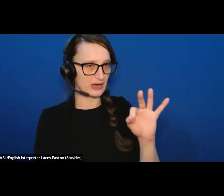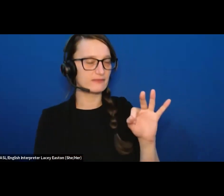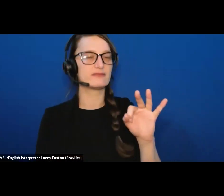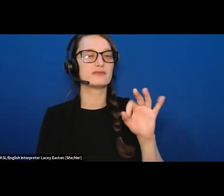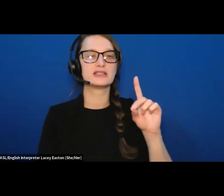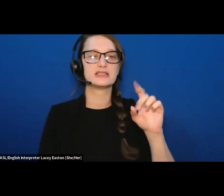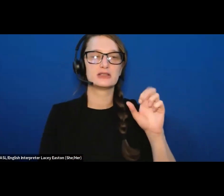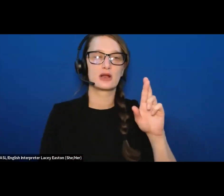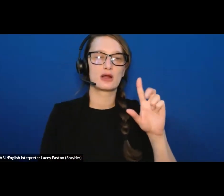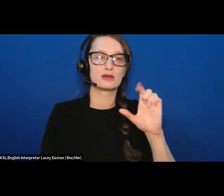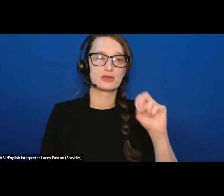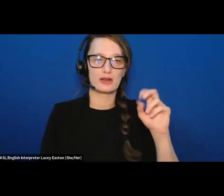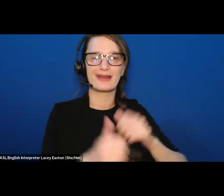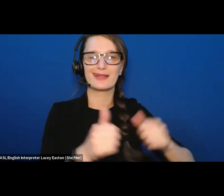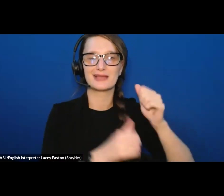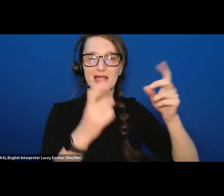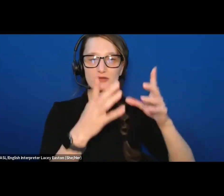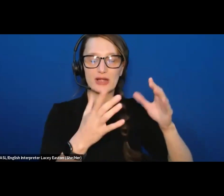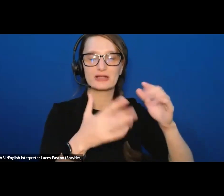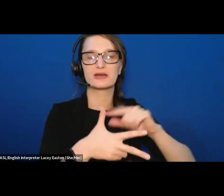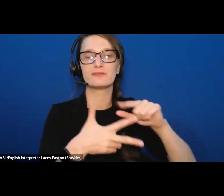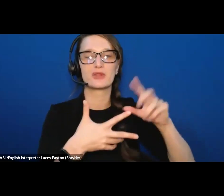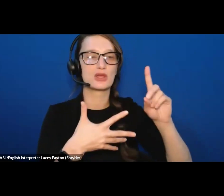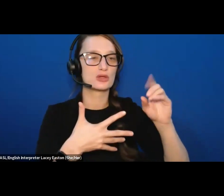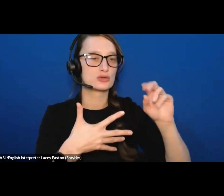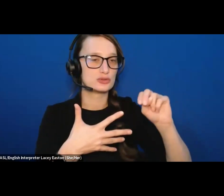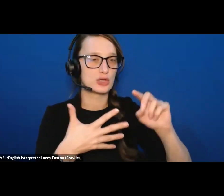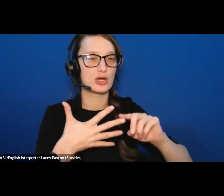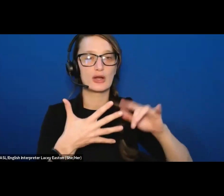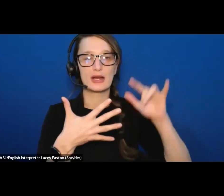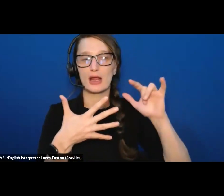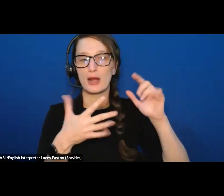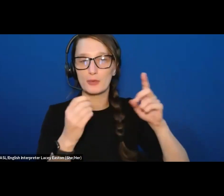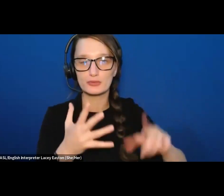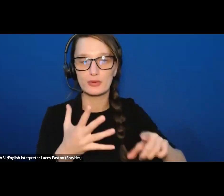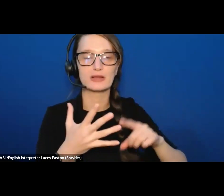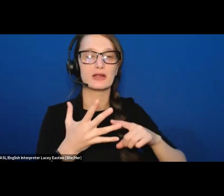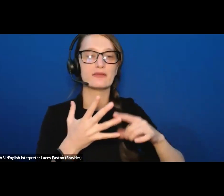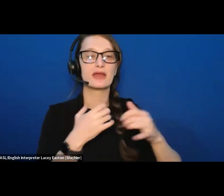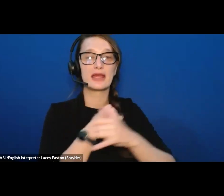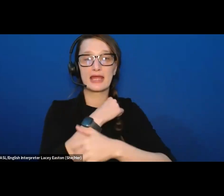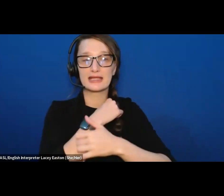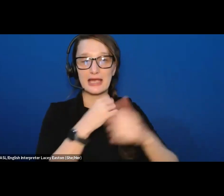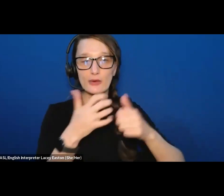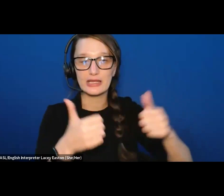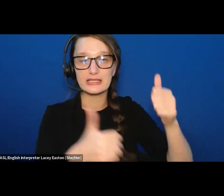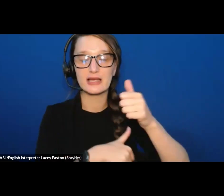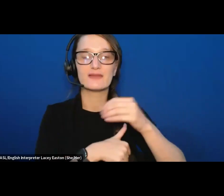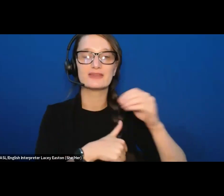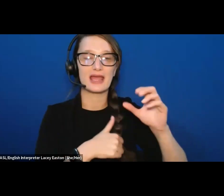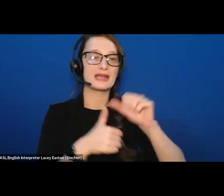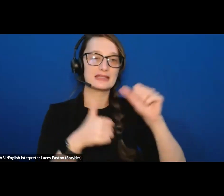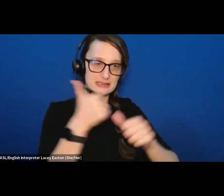to Dawn, spoke with the airport director, spoke with the county executive, spoke with the deputy county executive, and spoke with the new